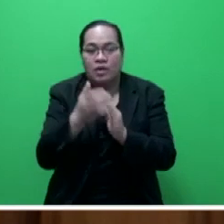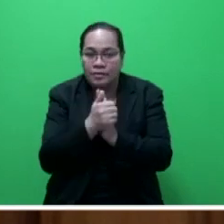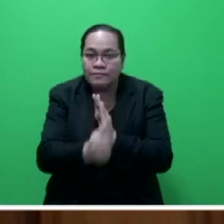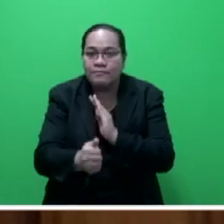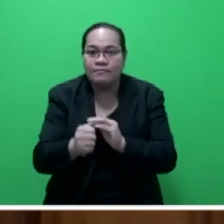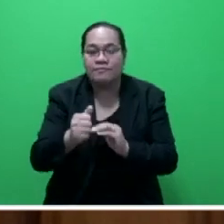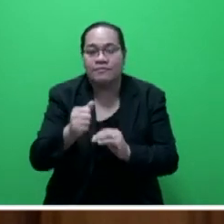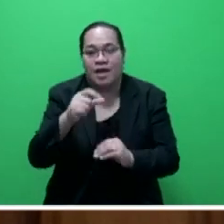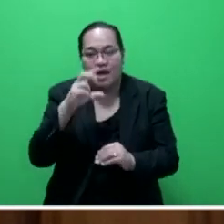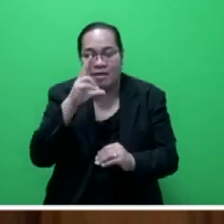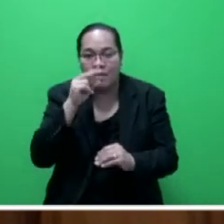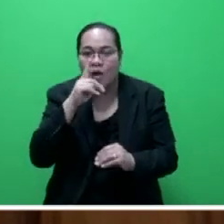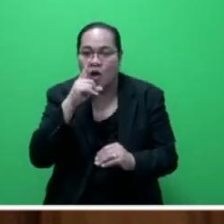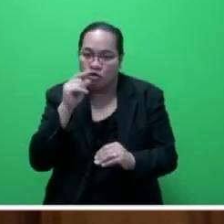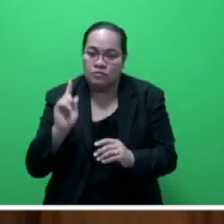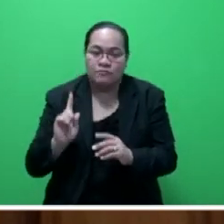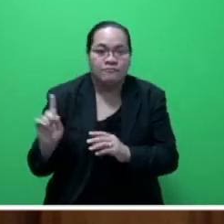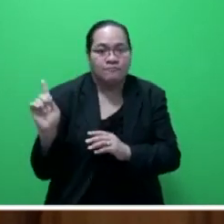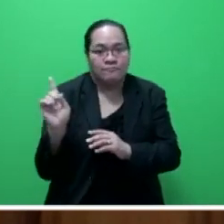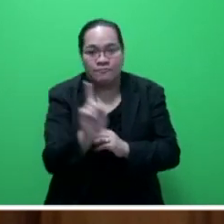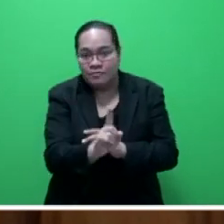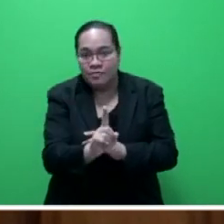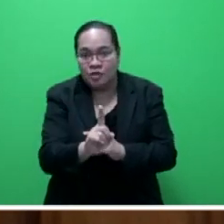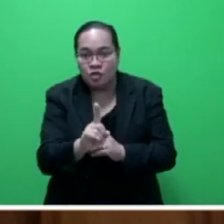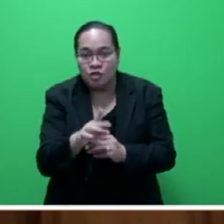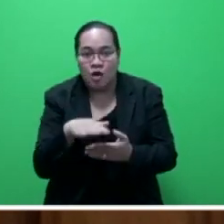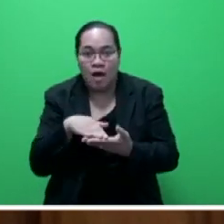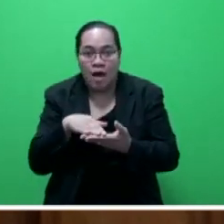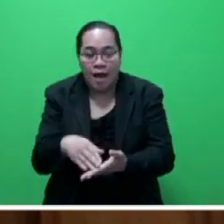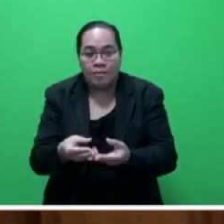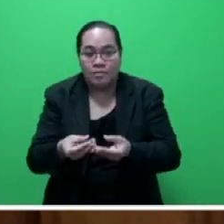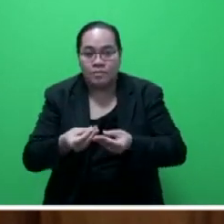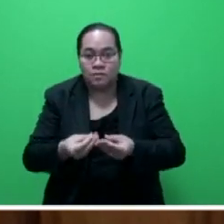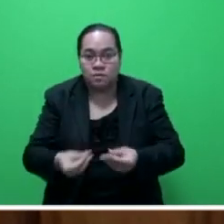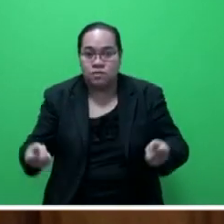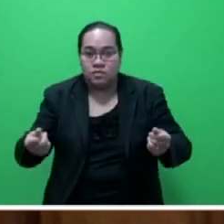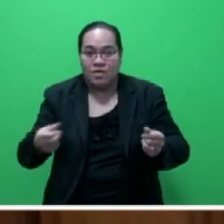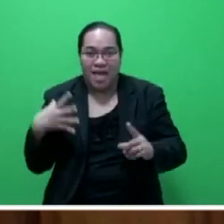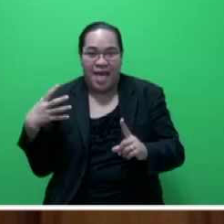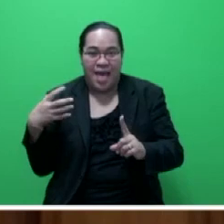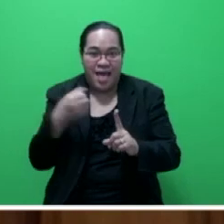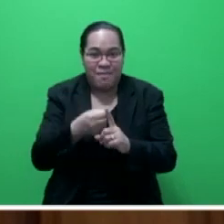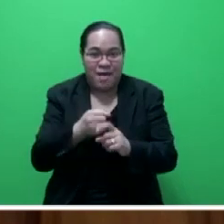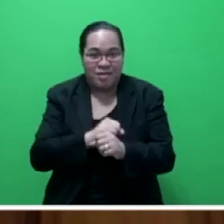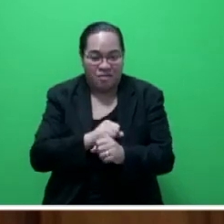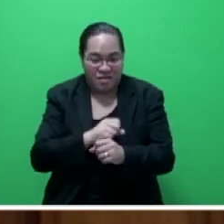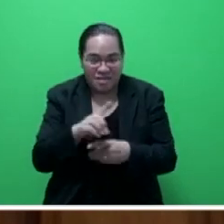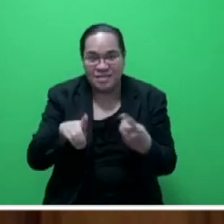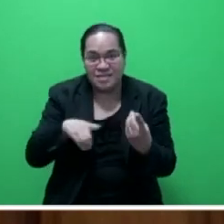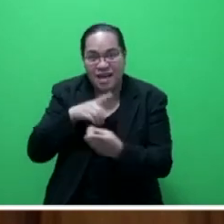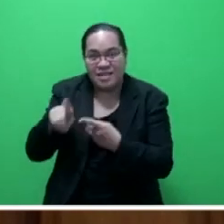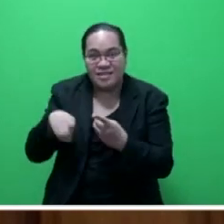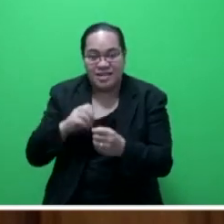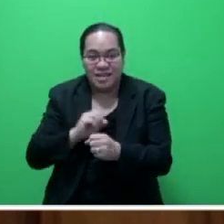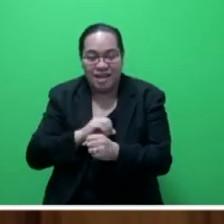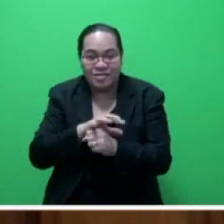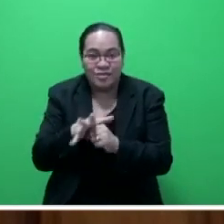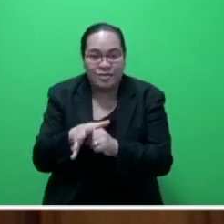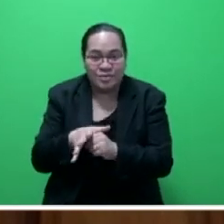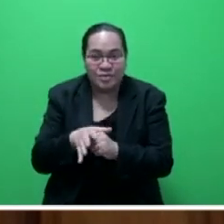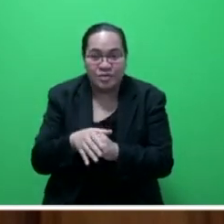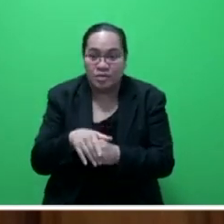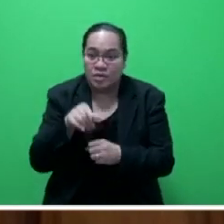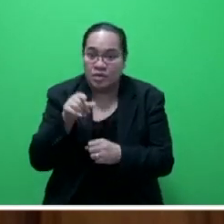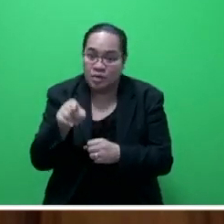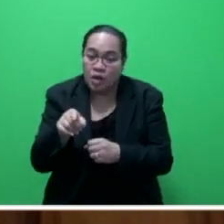place measures to cushion the impact of these combined disasters. It depicts that he